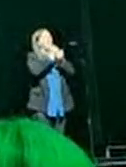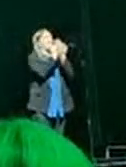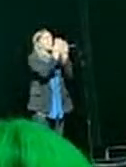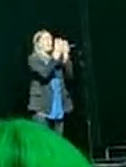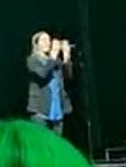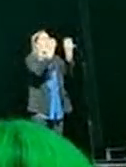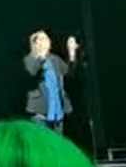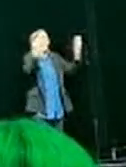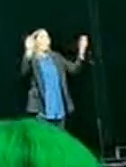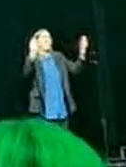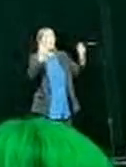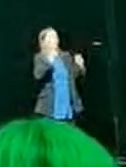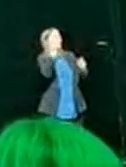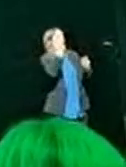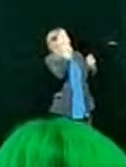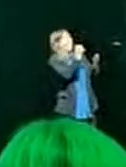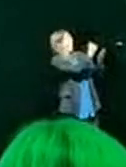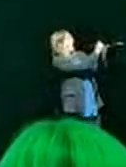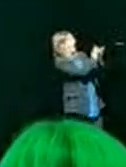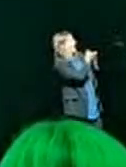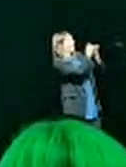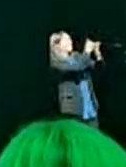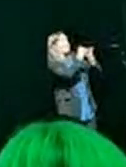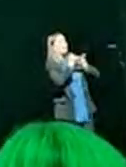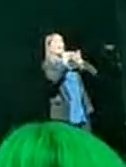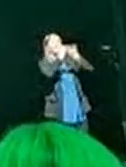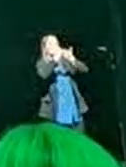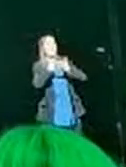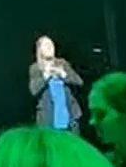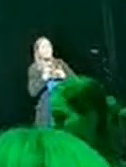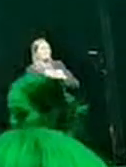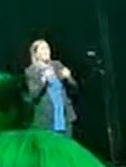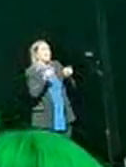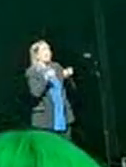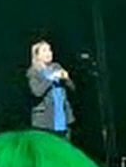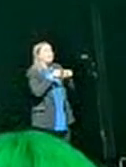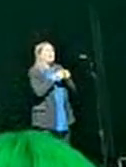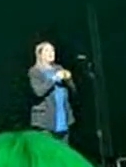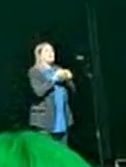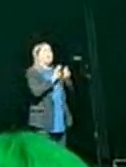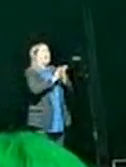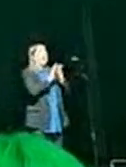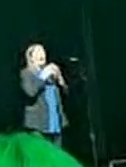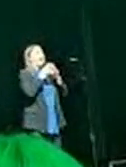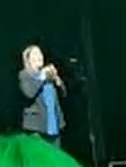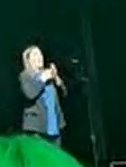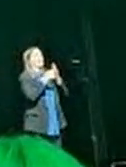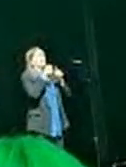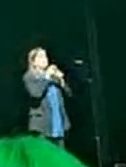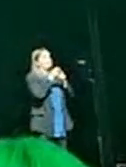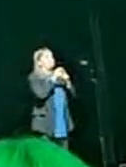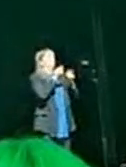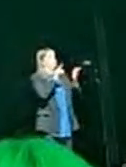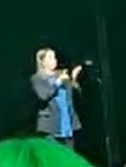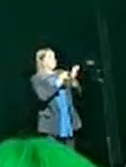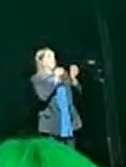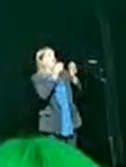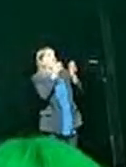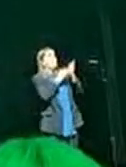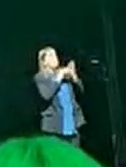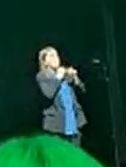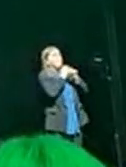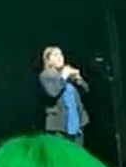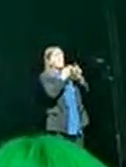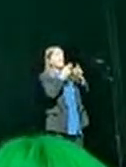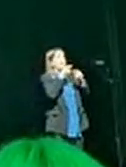this point today. Like my good, good friend, the late Howard Rayner, Maggie from Lip Service,